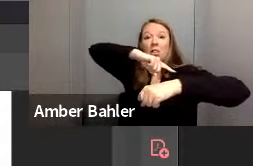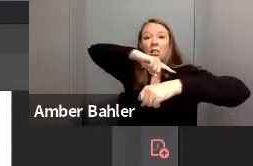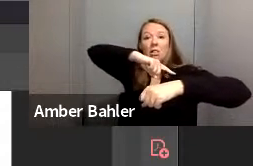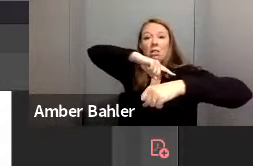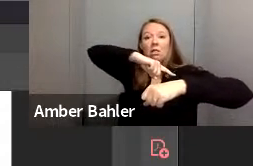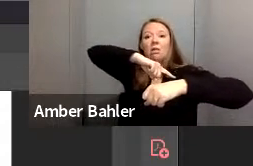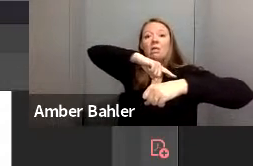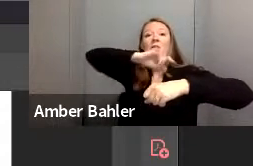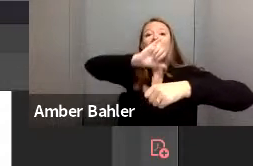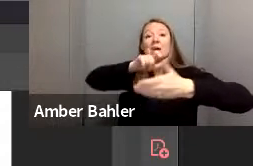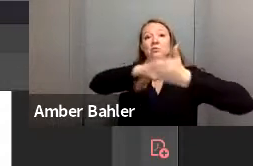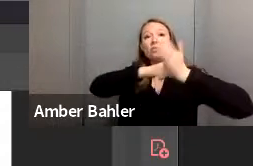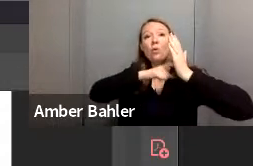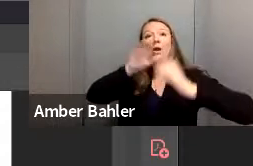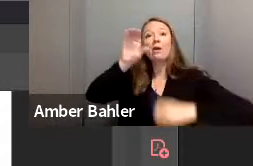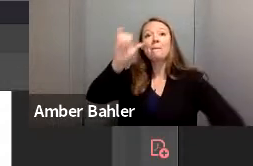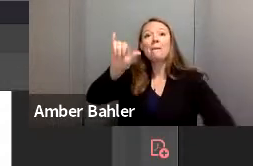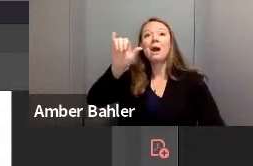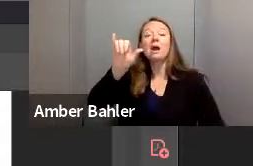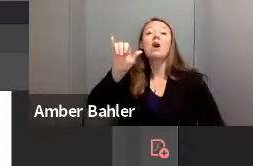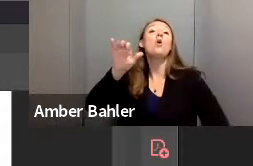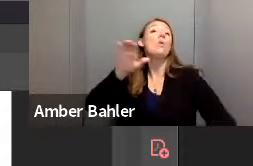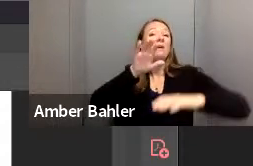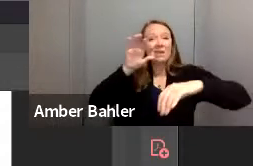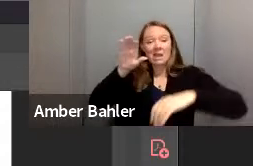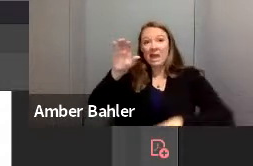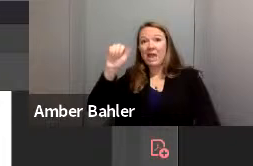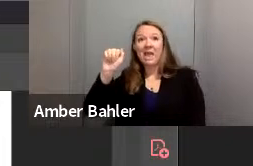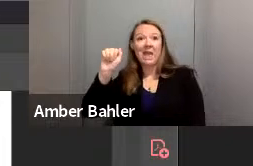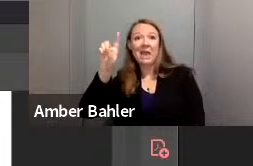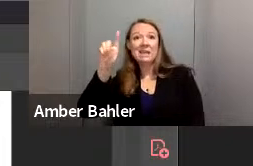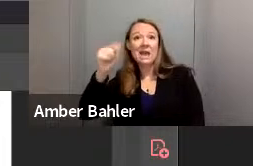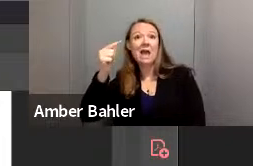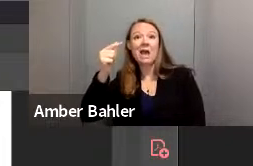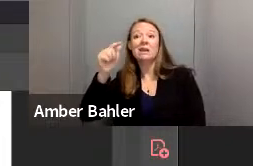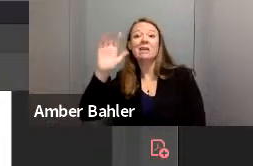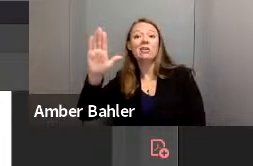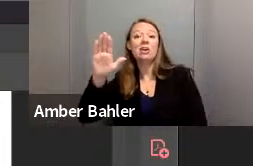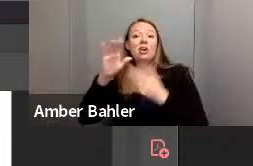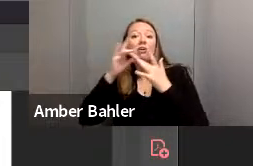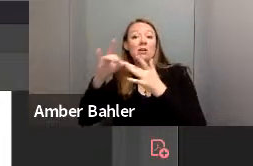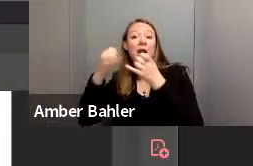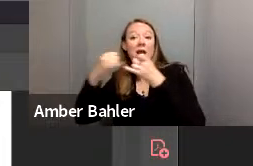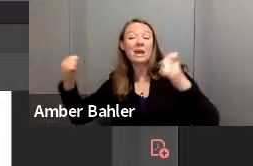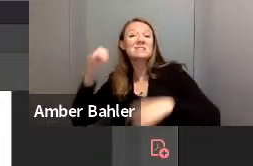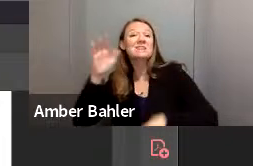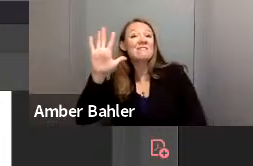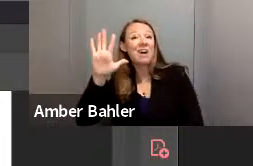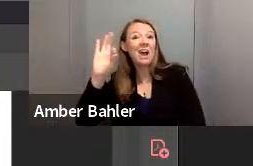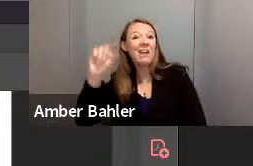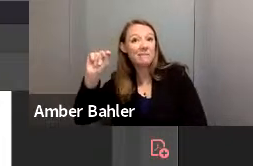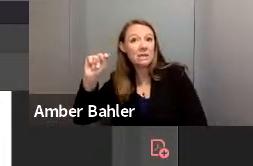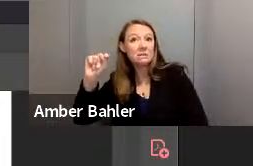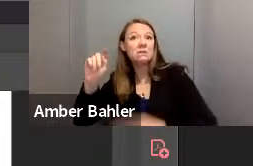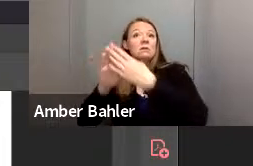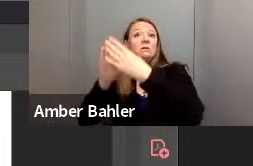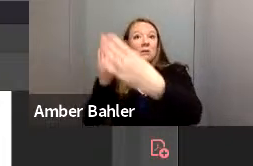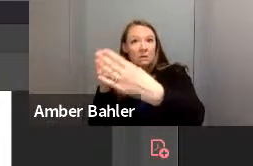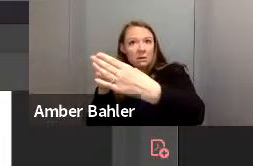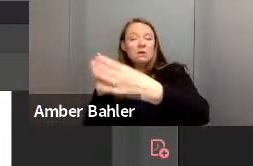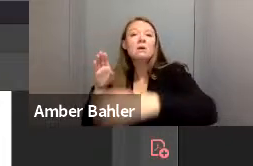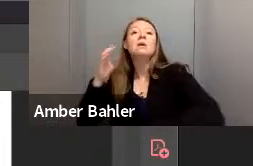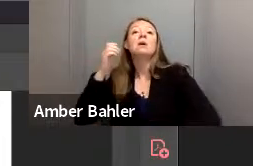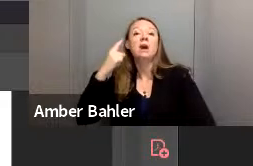ADAG guidelines. We made that 6 feet. And what that does is that helps folks with some of the larger, more